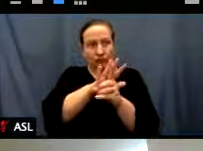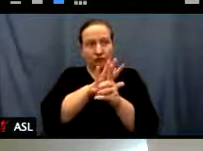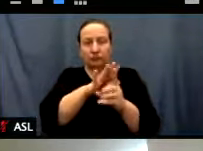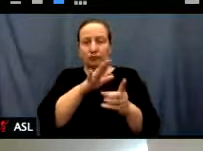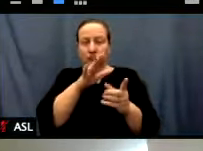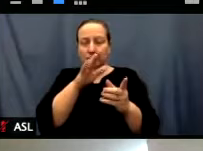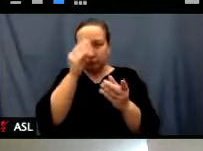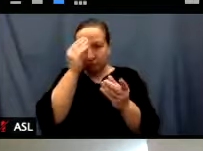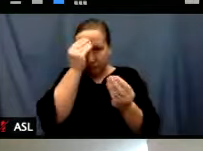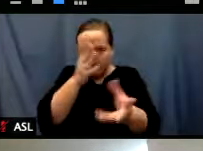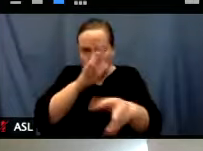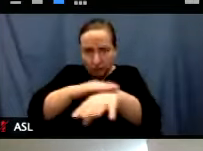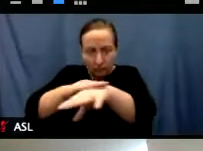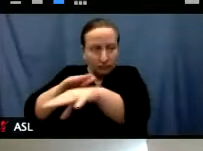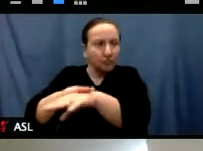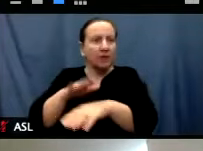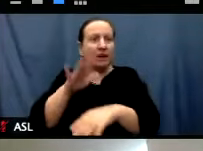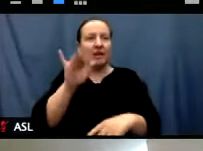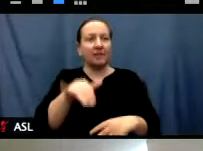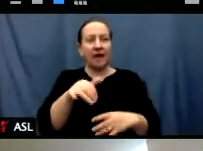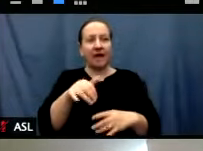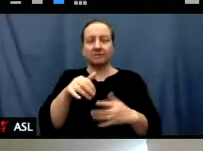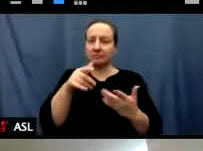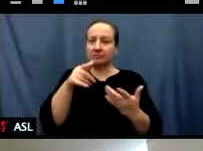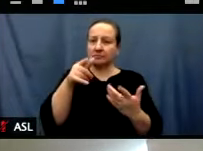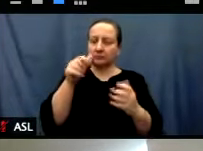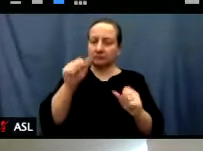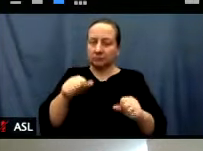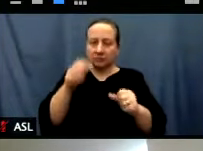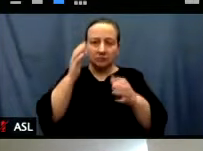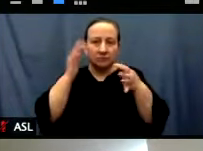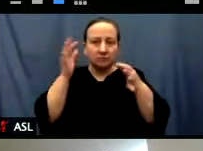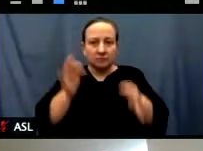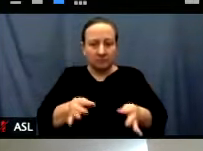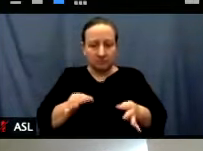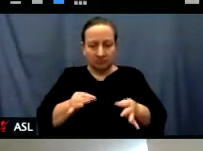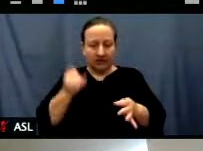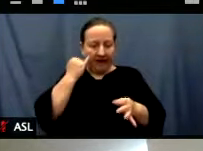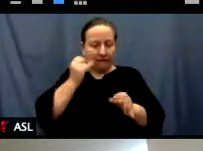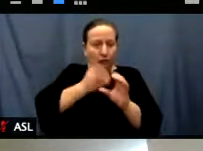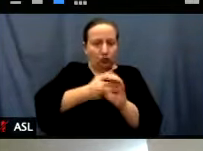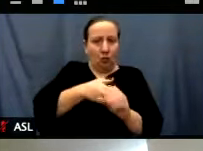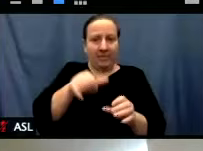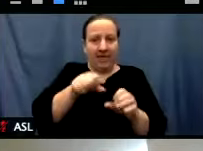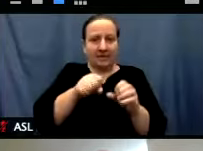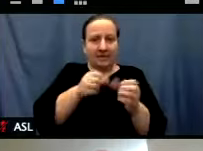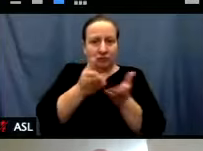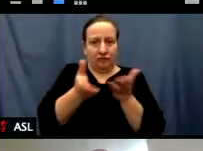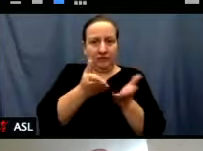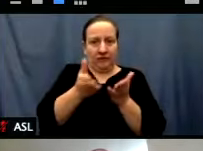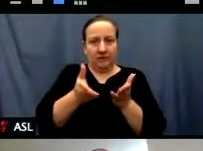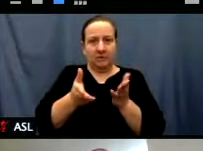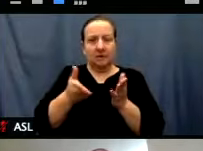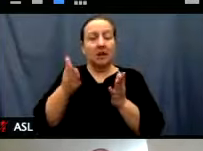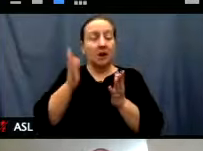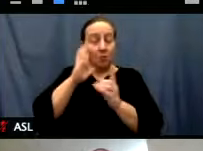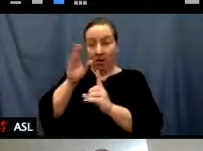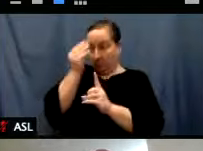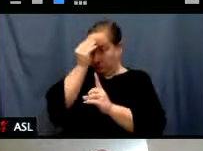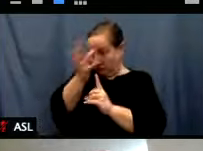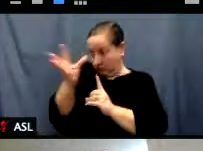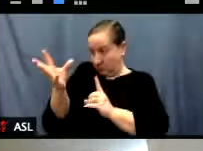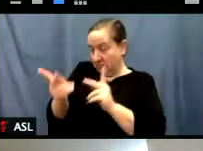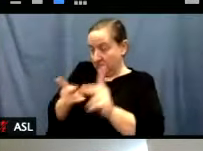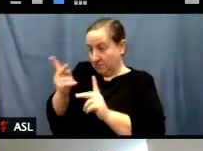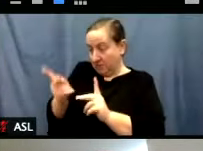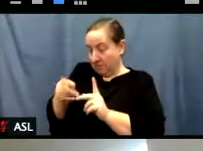service that allows people to notify others who they might have been in close proximity with after